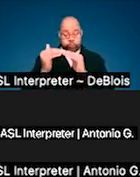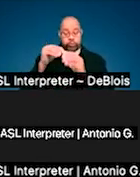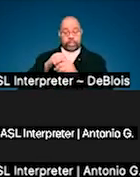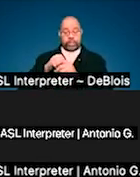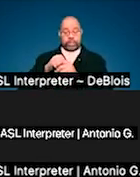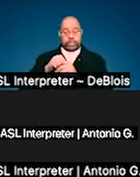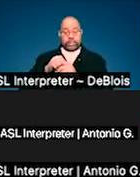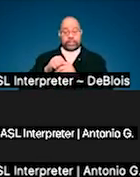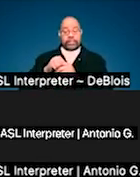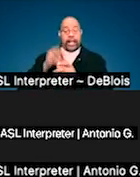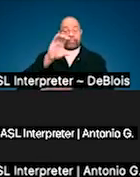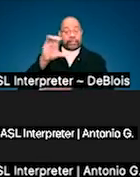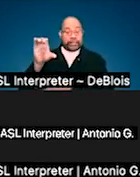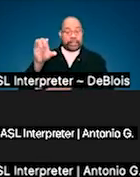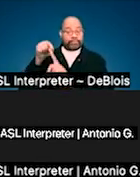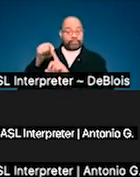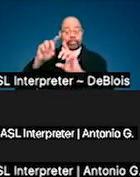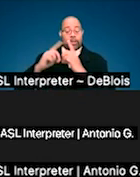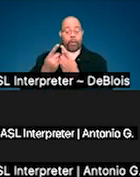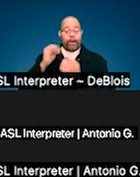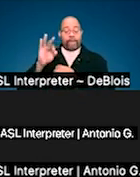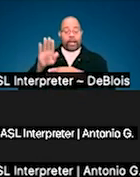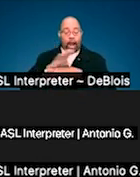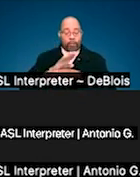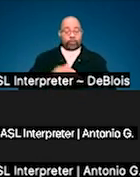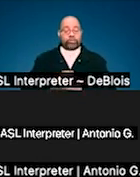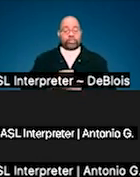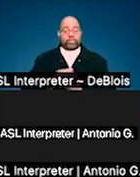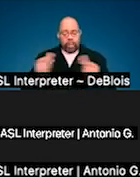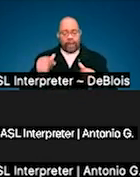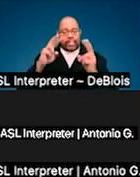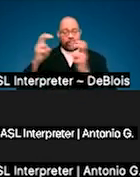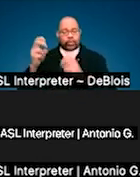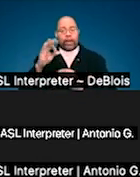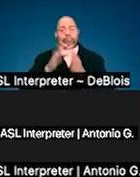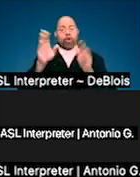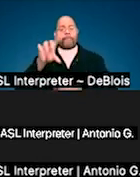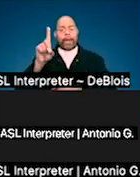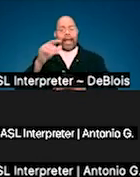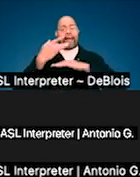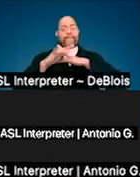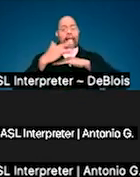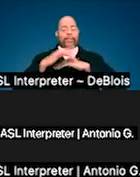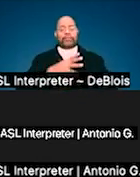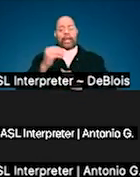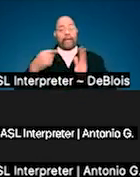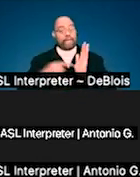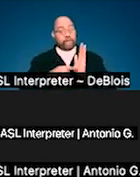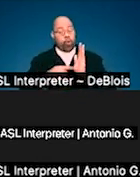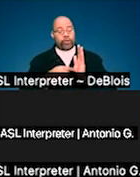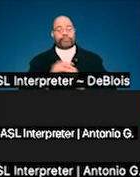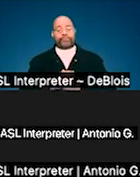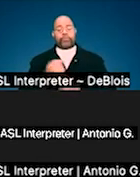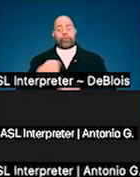Federal Communications Commission and the Department of Commerce tackle issues of broadband availability and affordability,